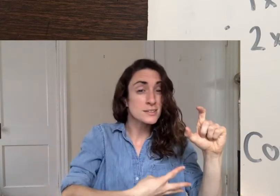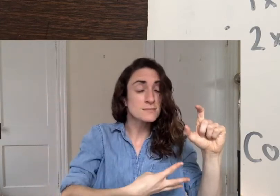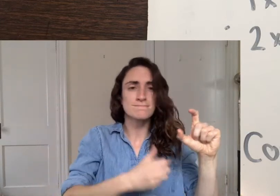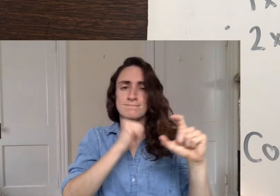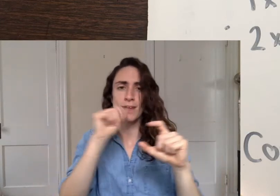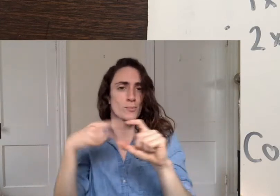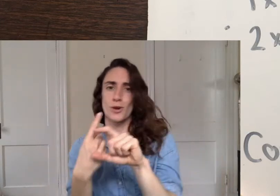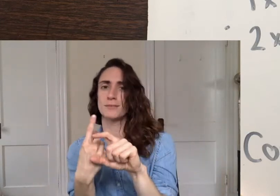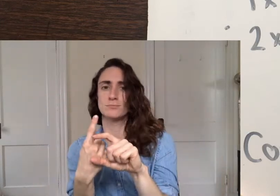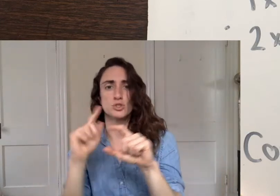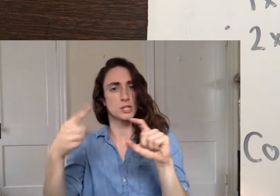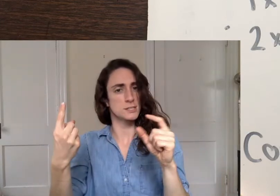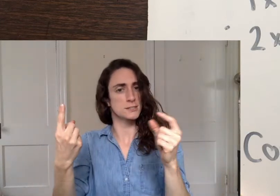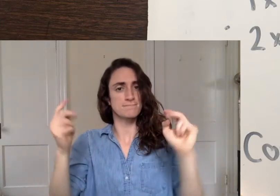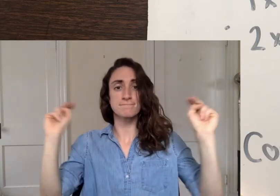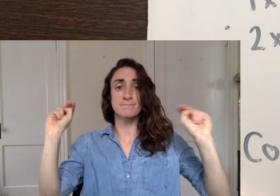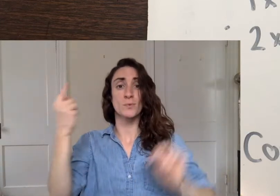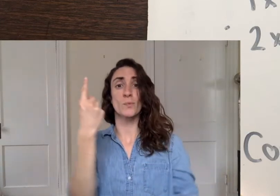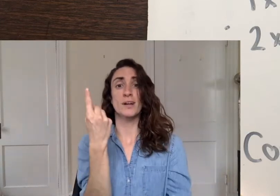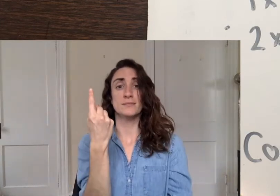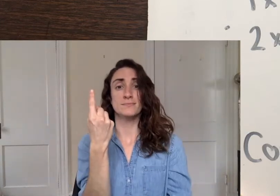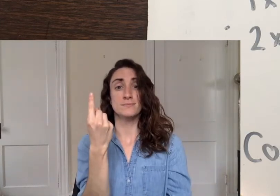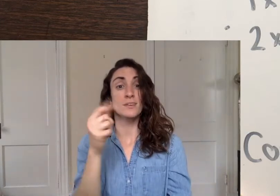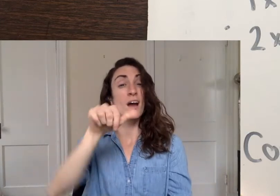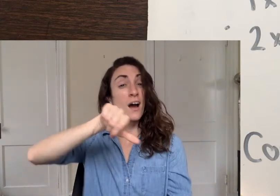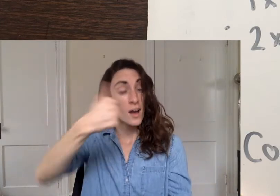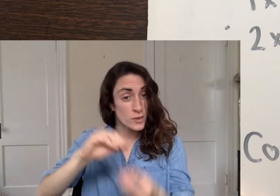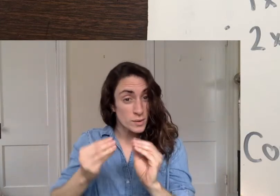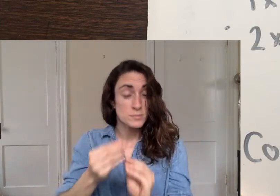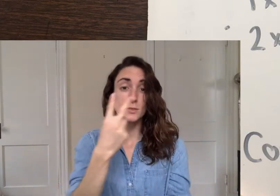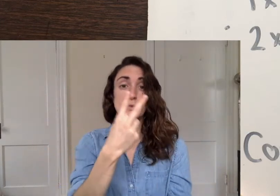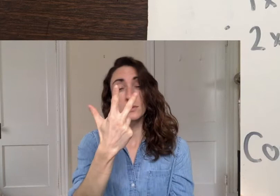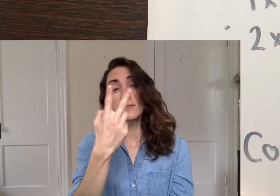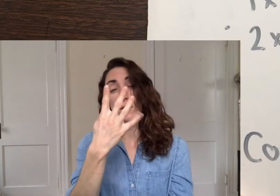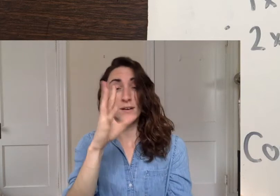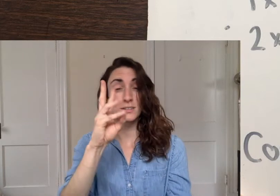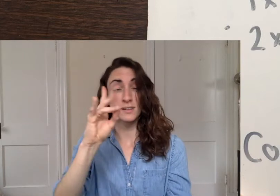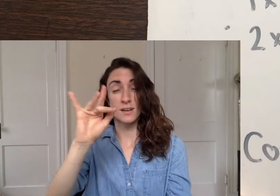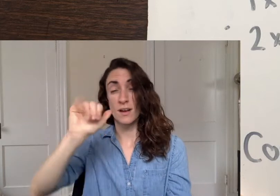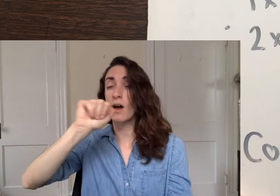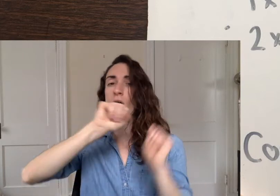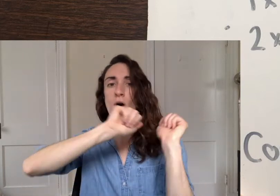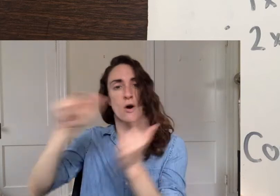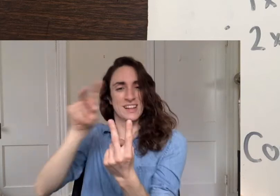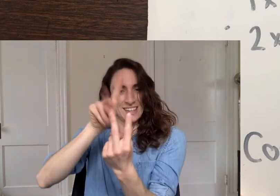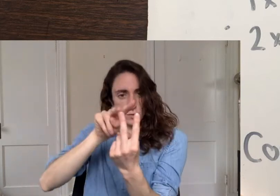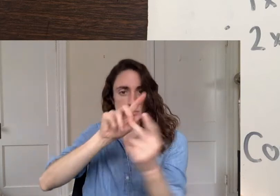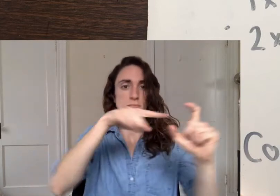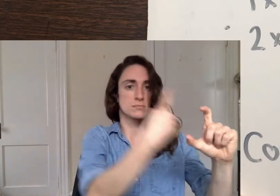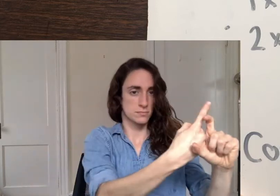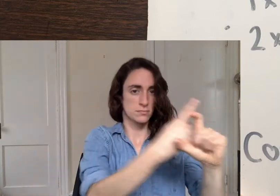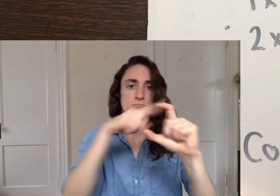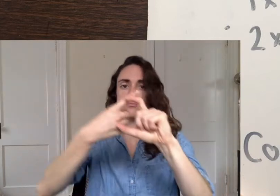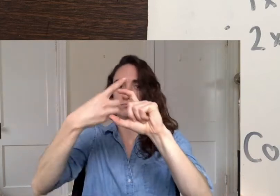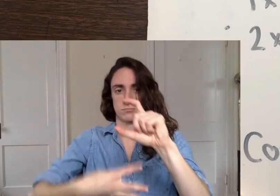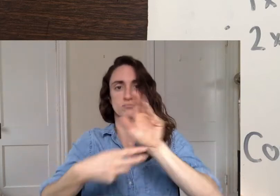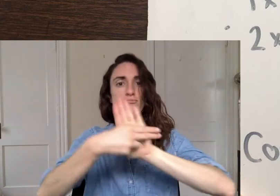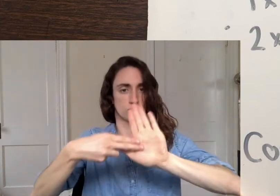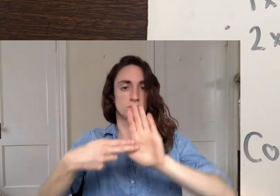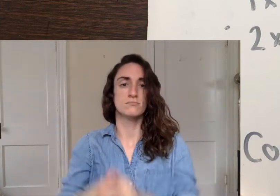1. 1 is neither prime nor composite. It's just 1. But every other natural number is either prime or